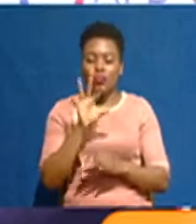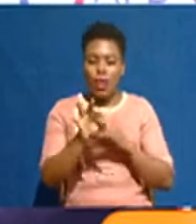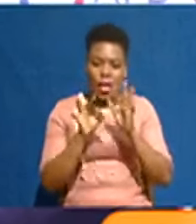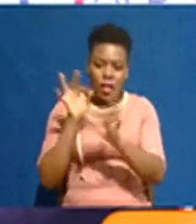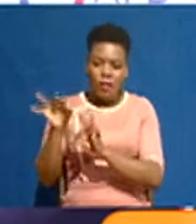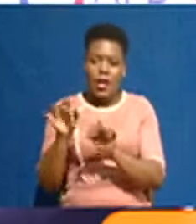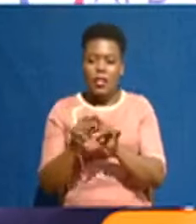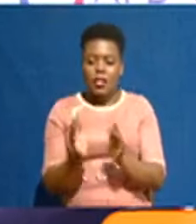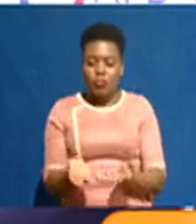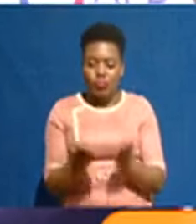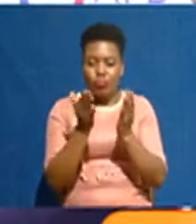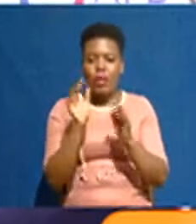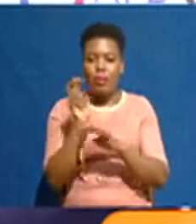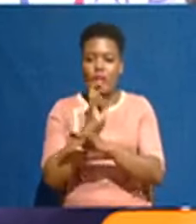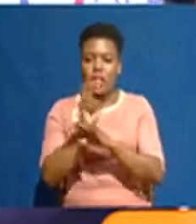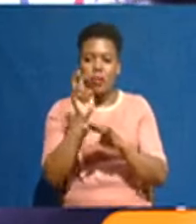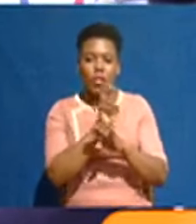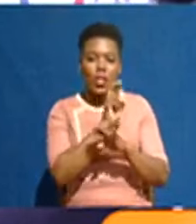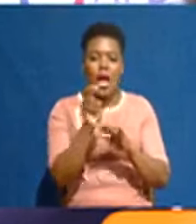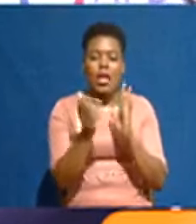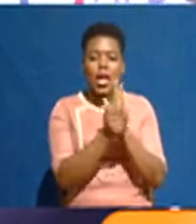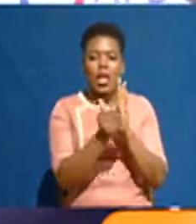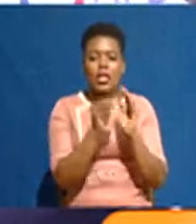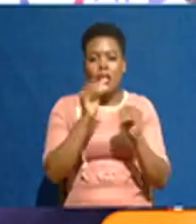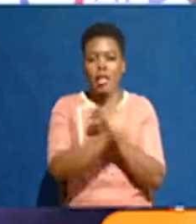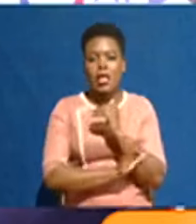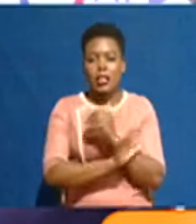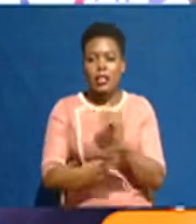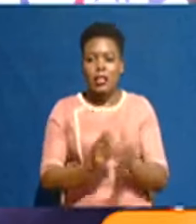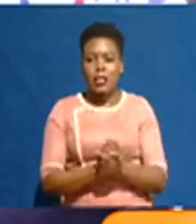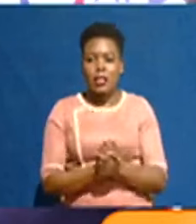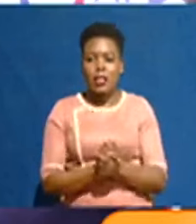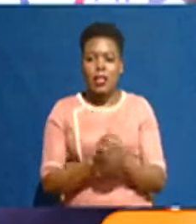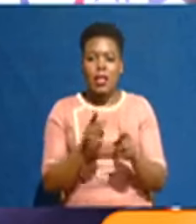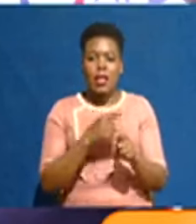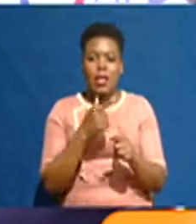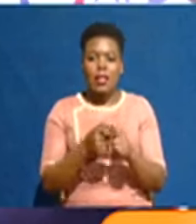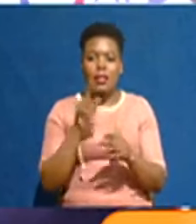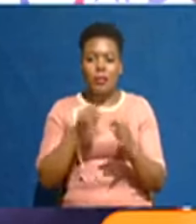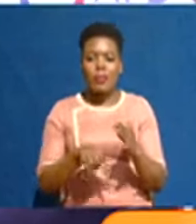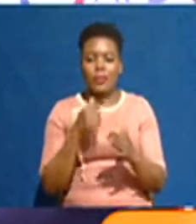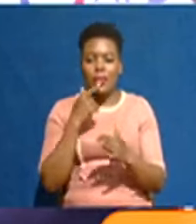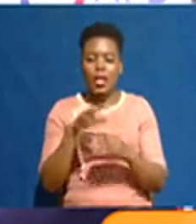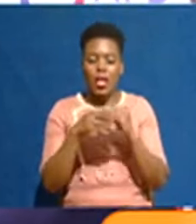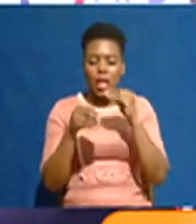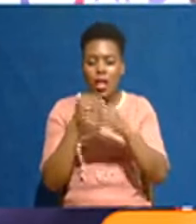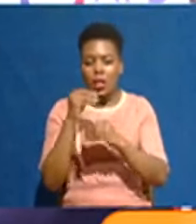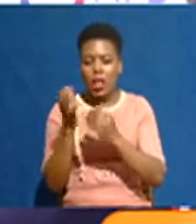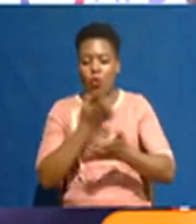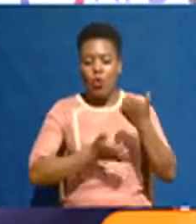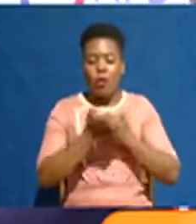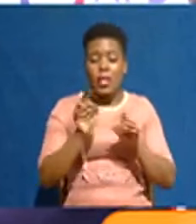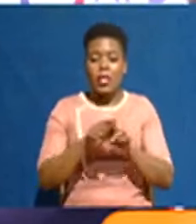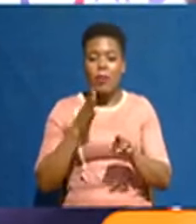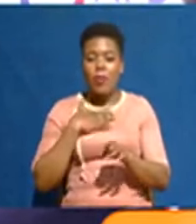and nurture and monetize talents in this country, and hence what we call creative economy. And I